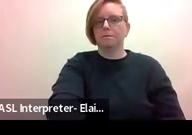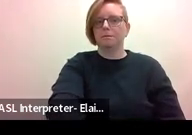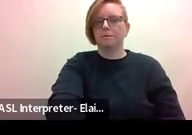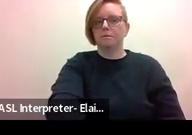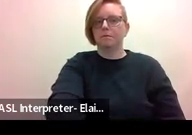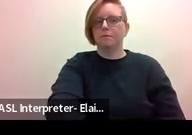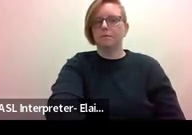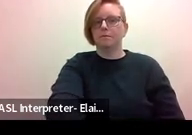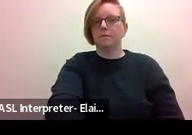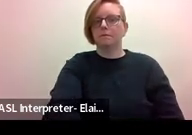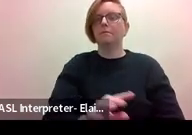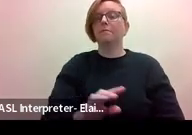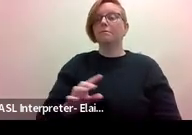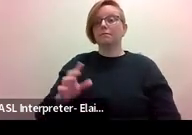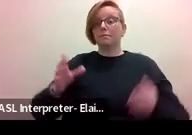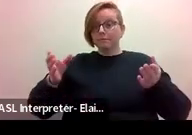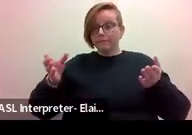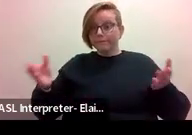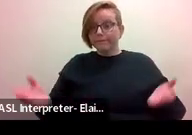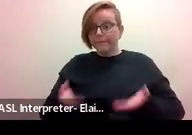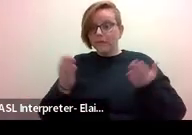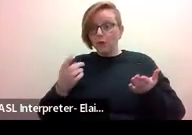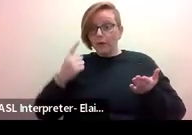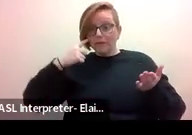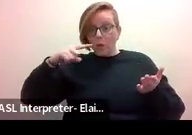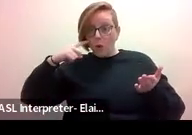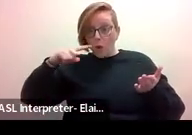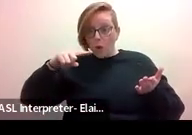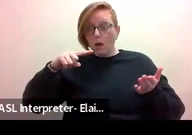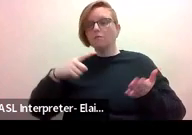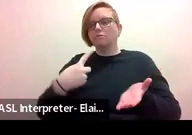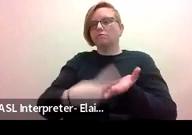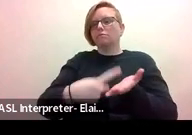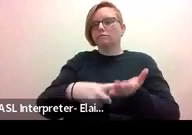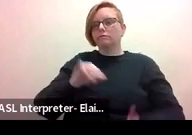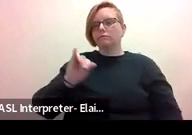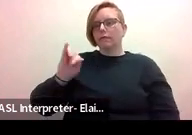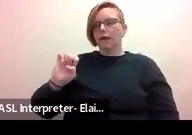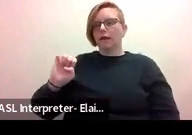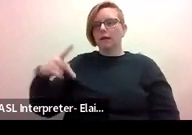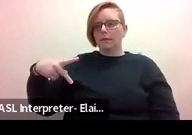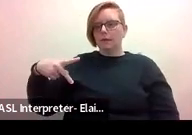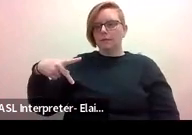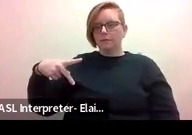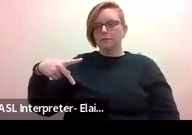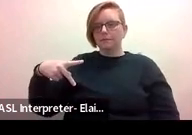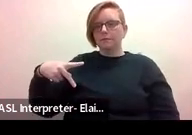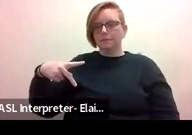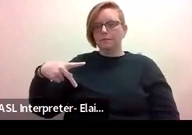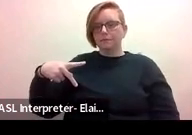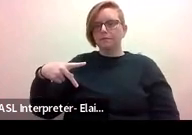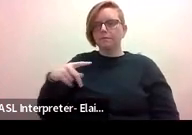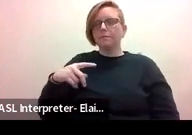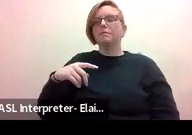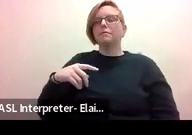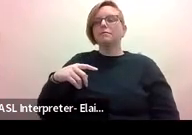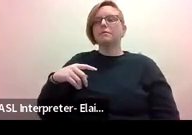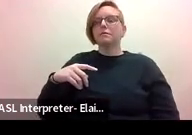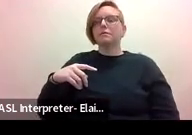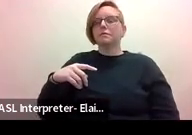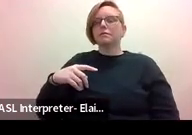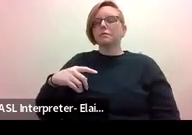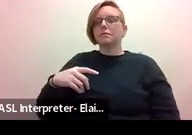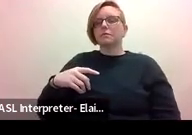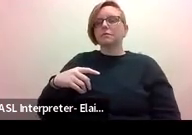So we are here to talk about the IEP, but the place that we're going to look at it really, we're going to talk,